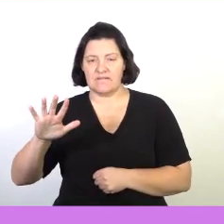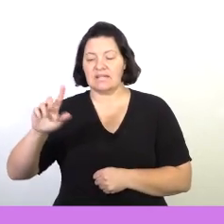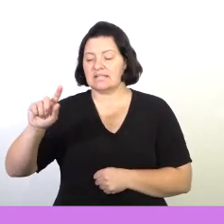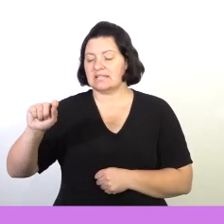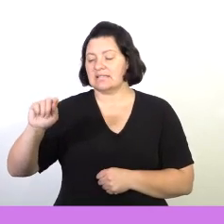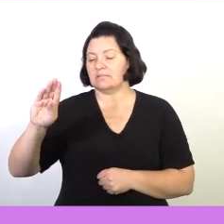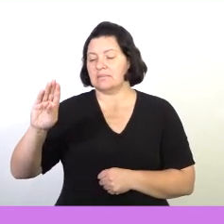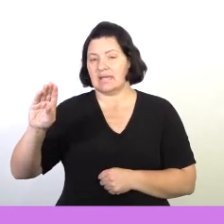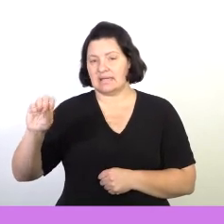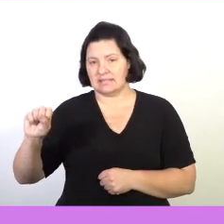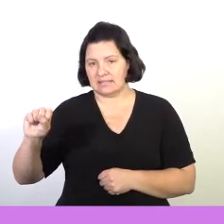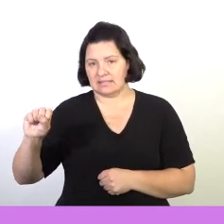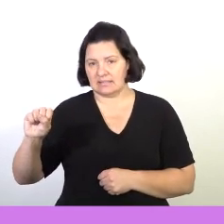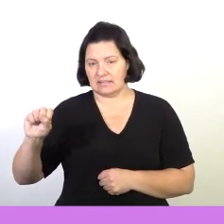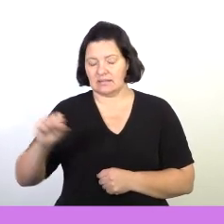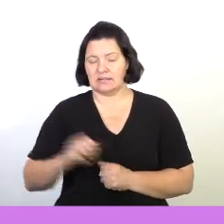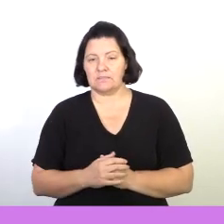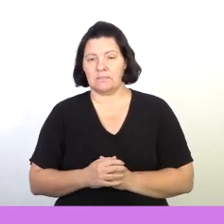125